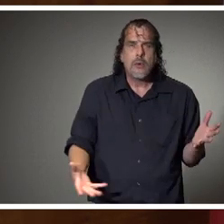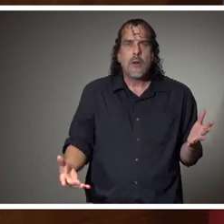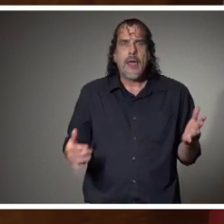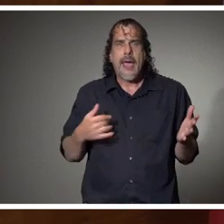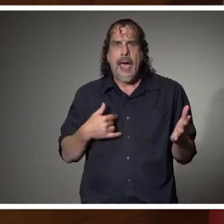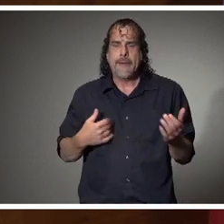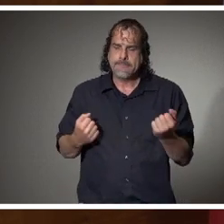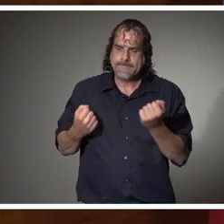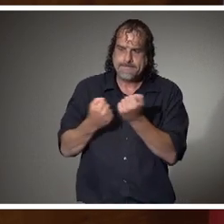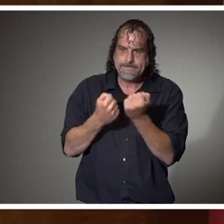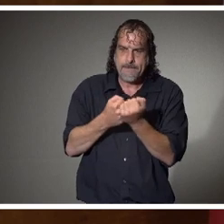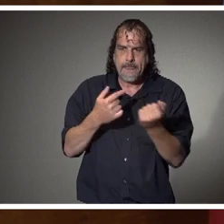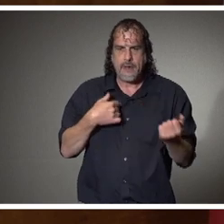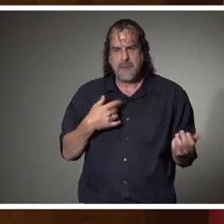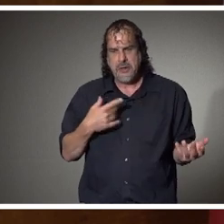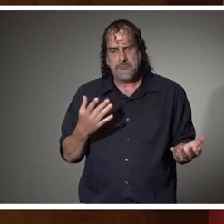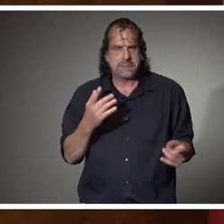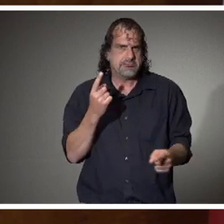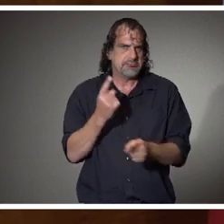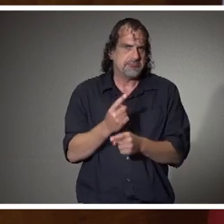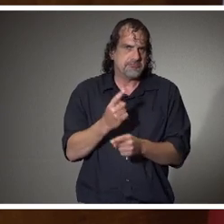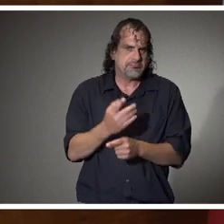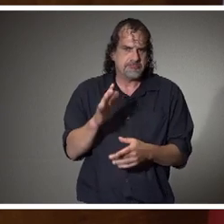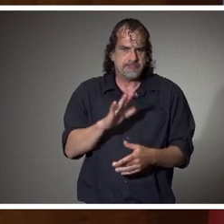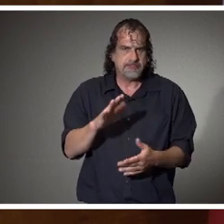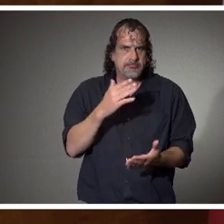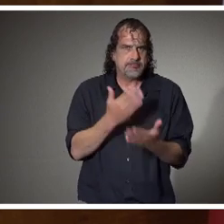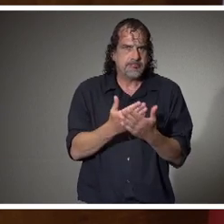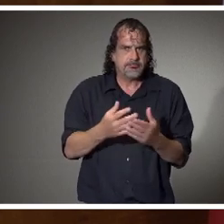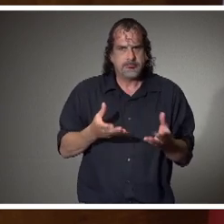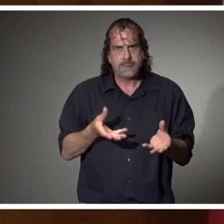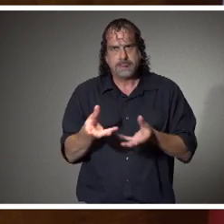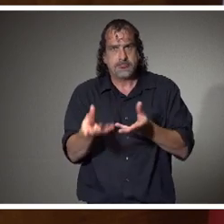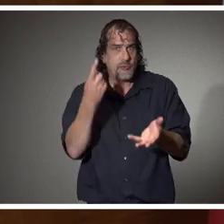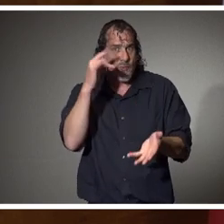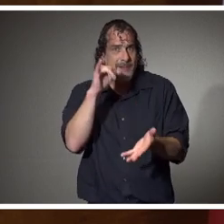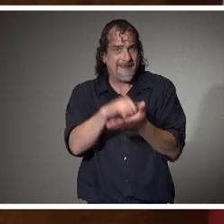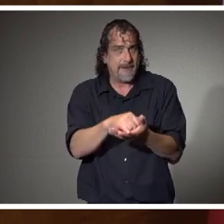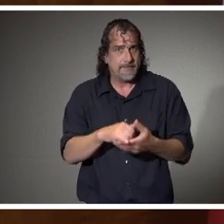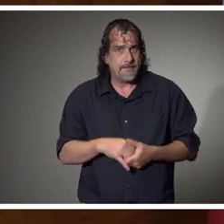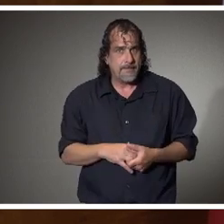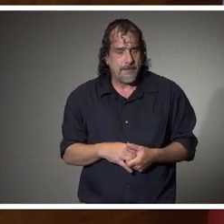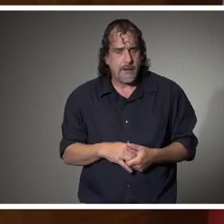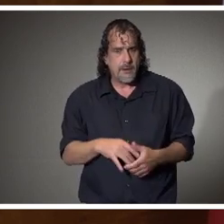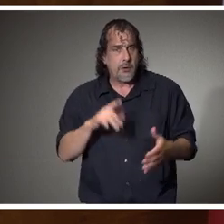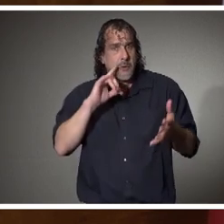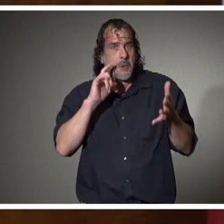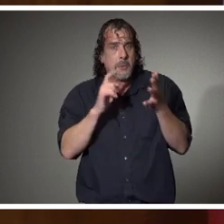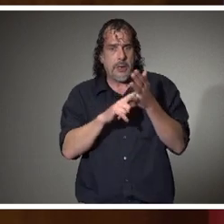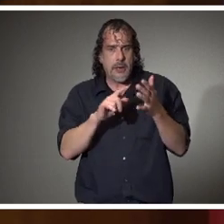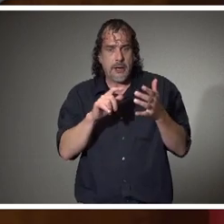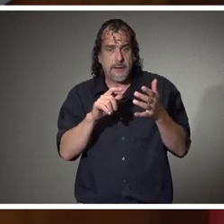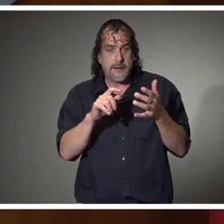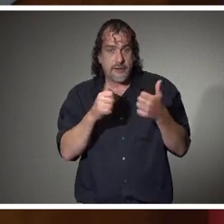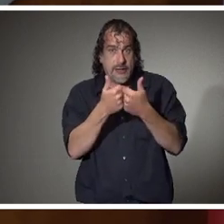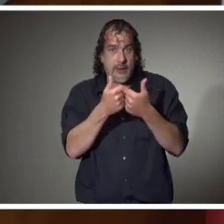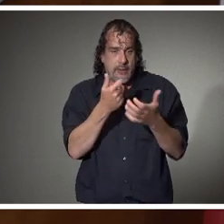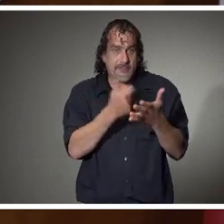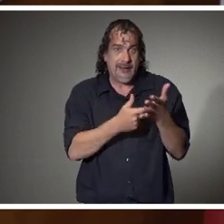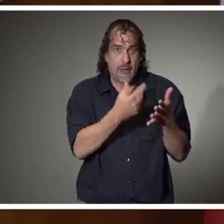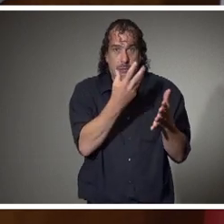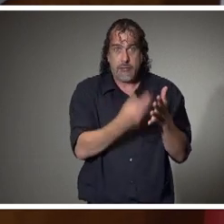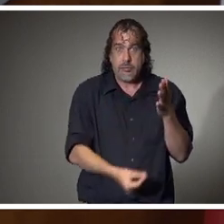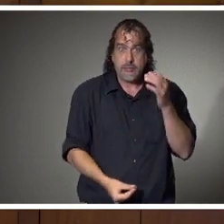supportive of a reasonable amount of money to go to that, recognizing the challenges that we have from a national